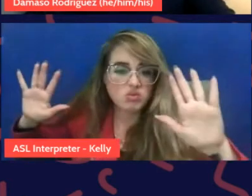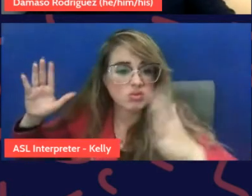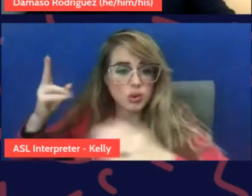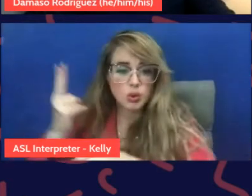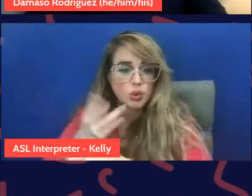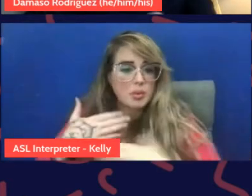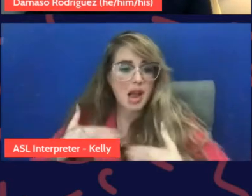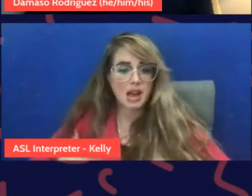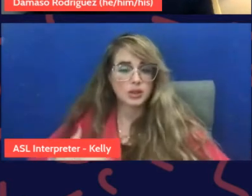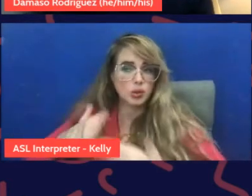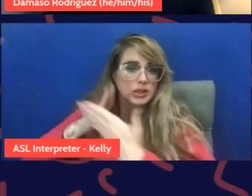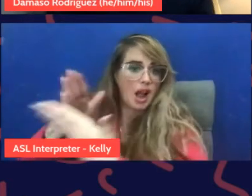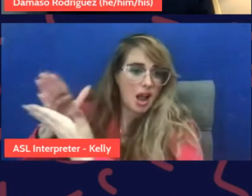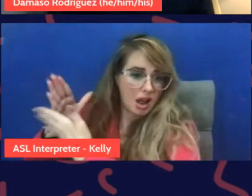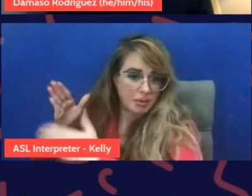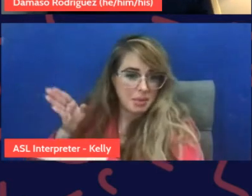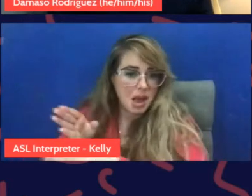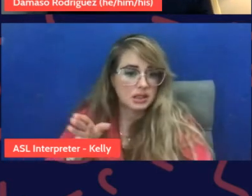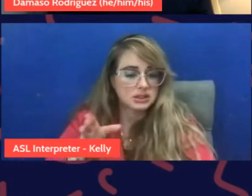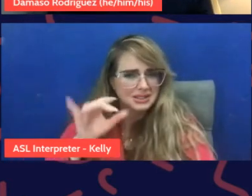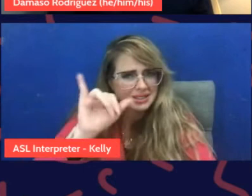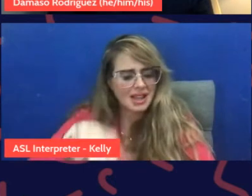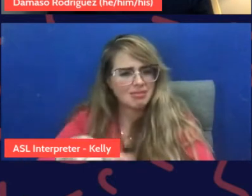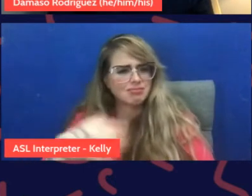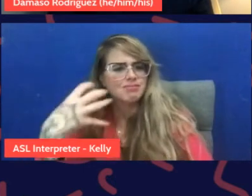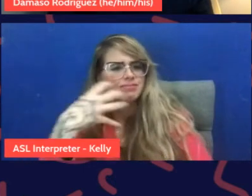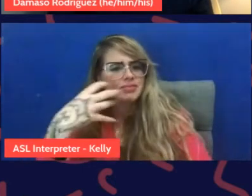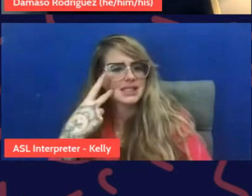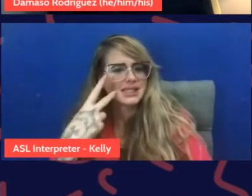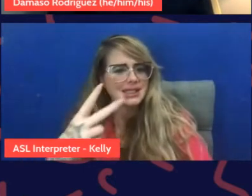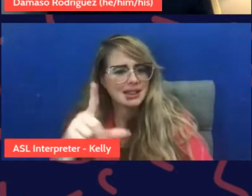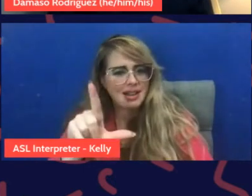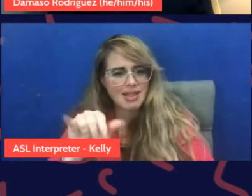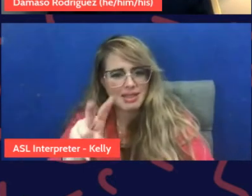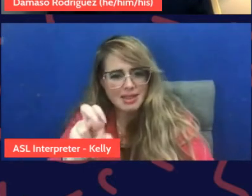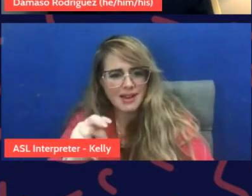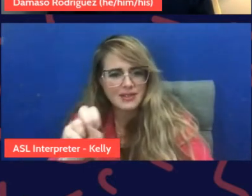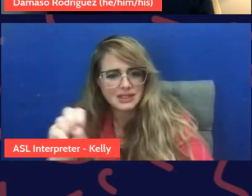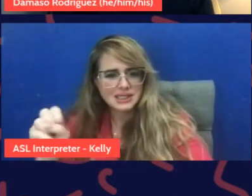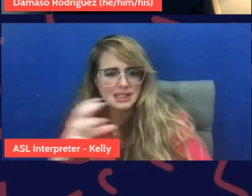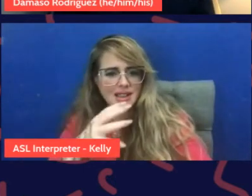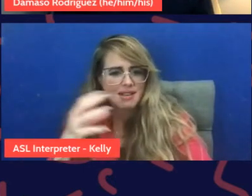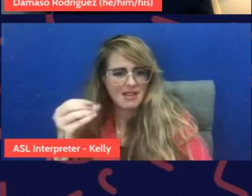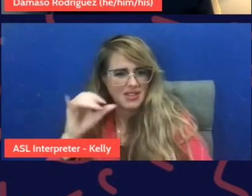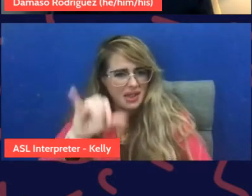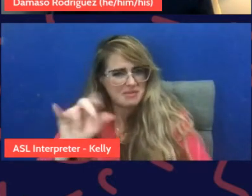And I think, yeah, that there's something about liveness and the act of congregation in a theater